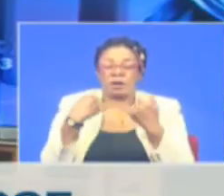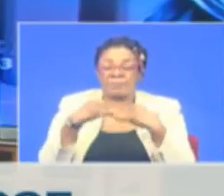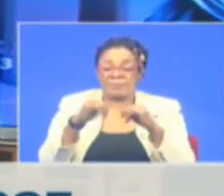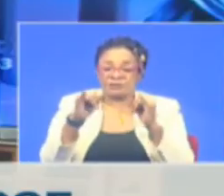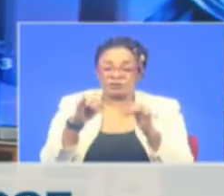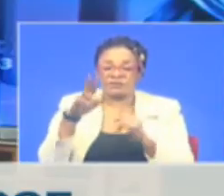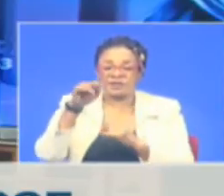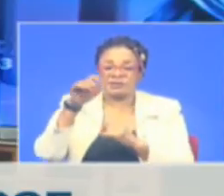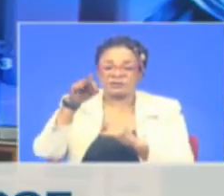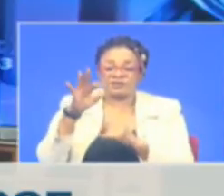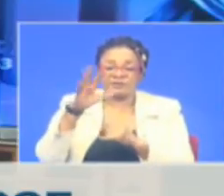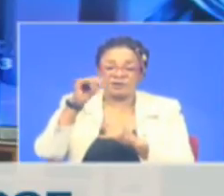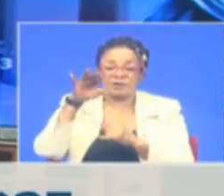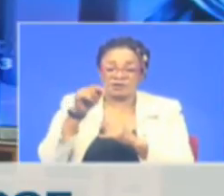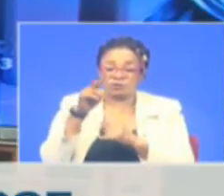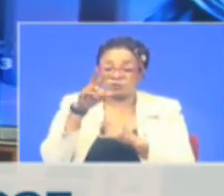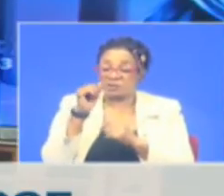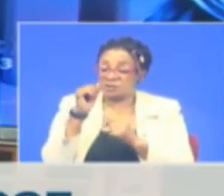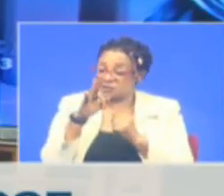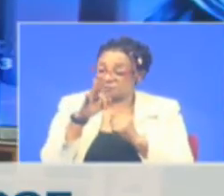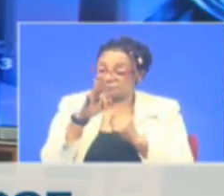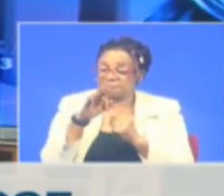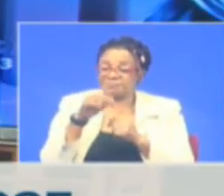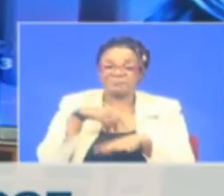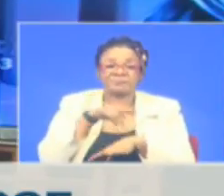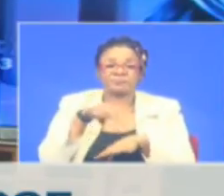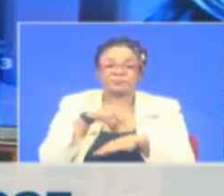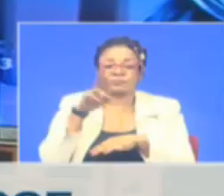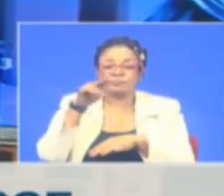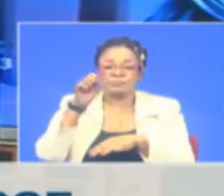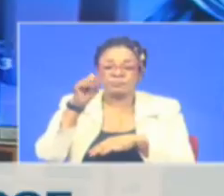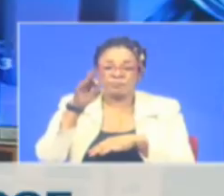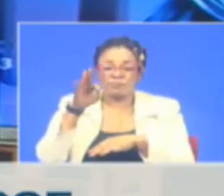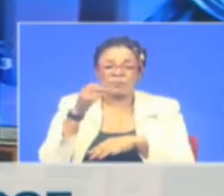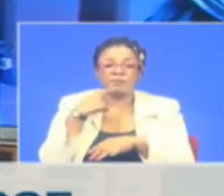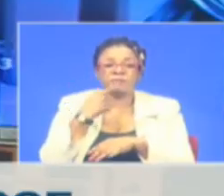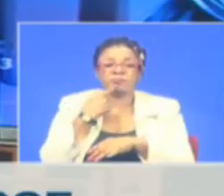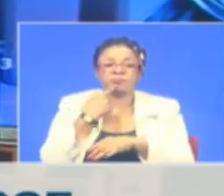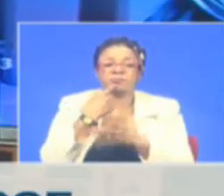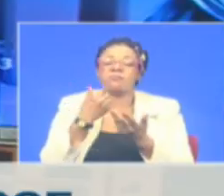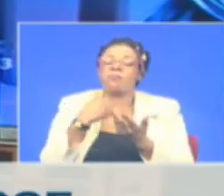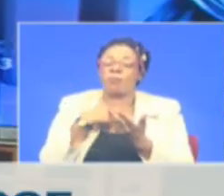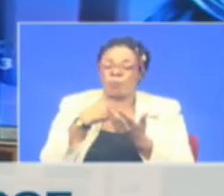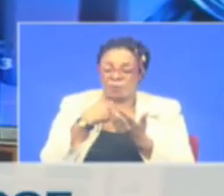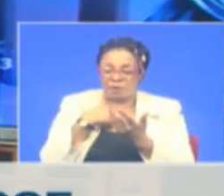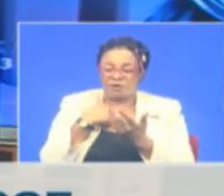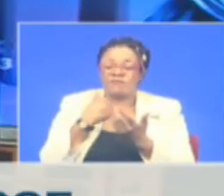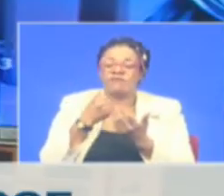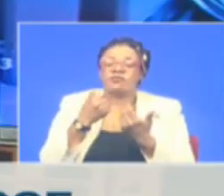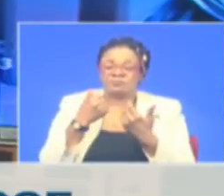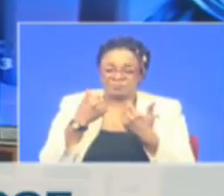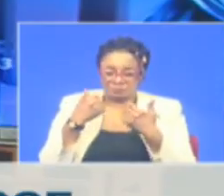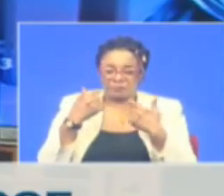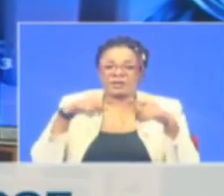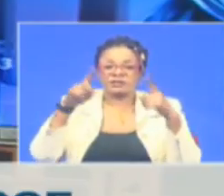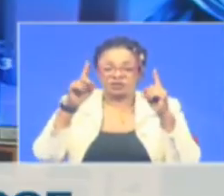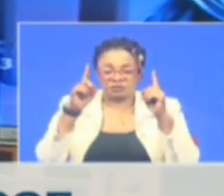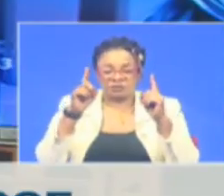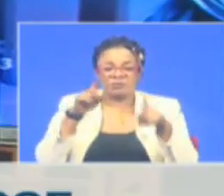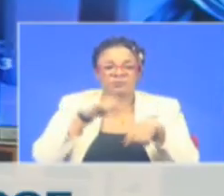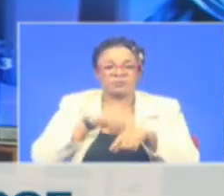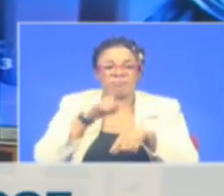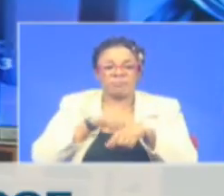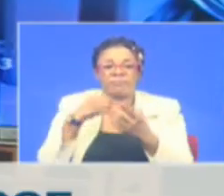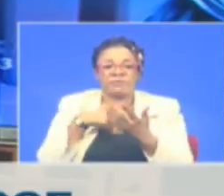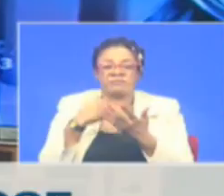Act of 2013. The management of the National Social Security Fund says there is light at the end of the tunnel following the 7 years of protracted lawsuits